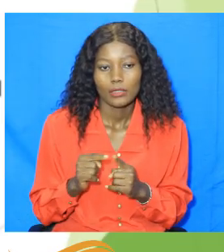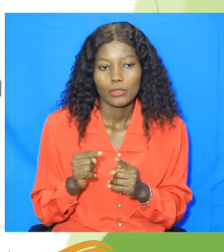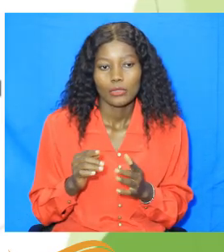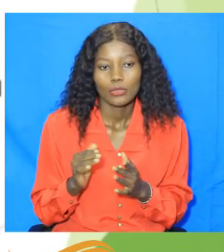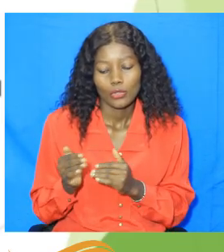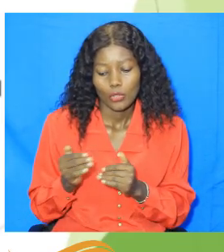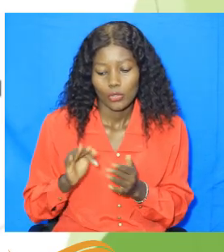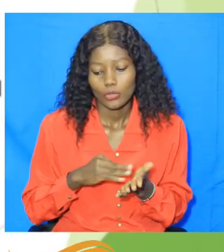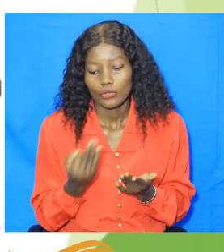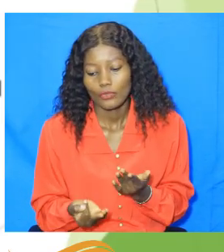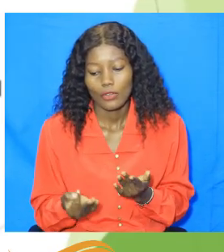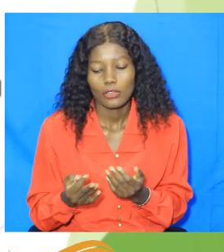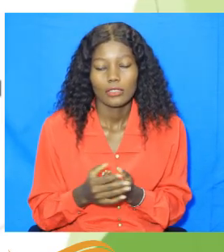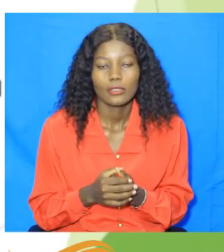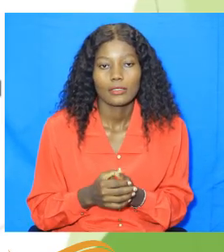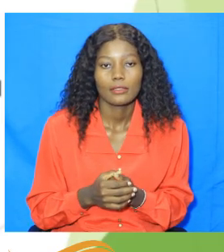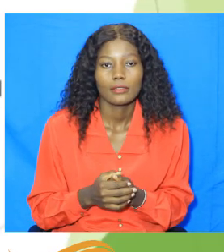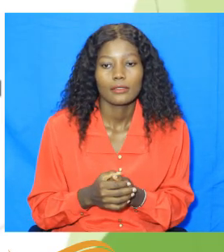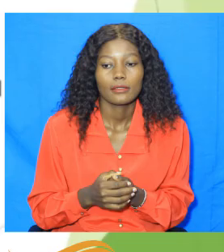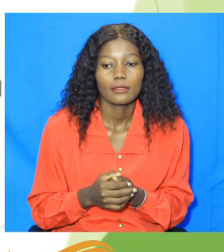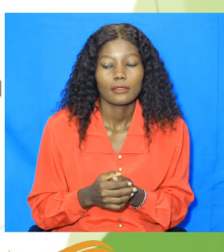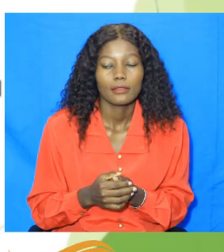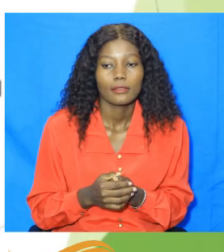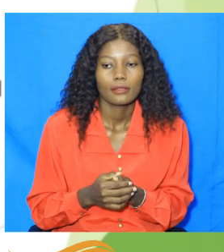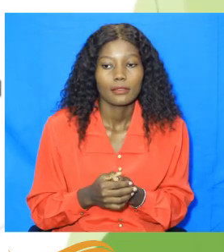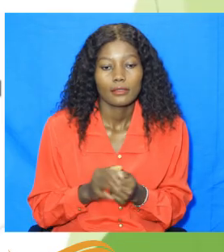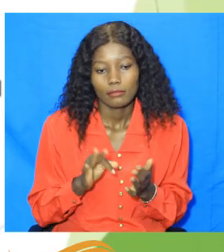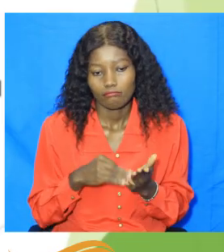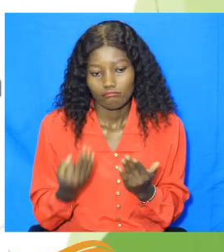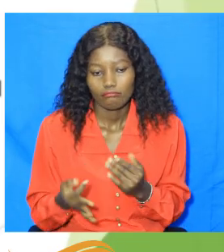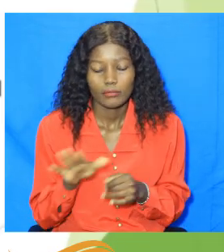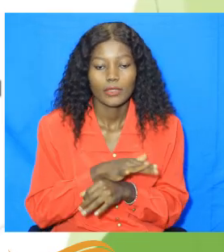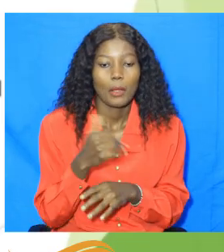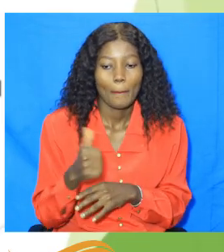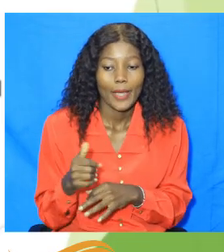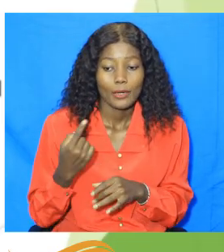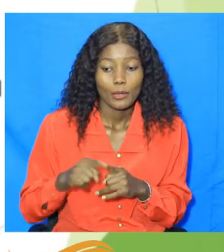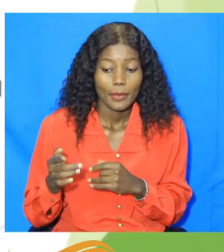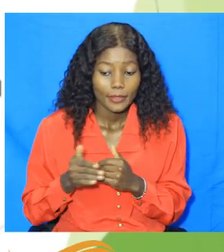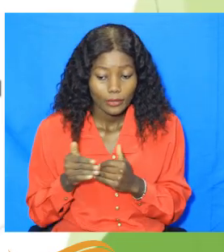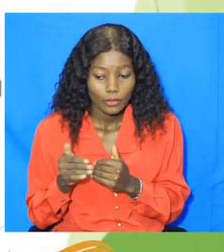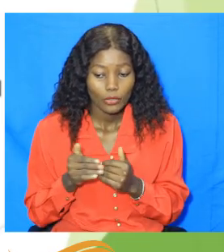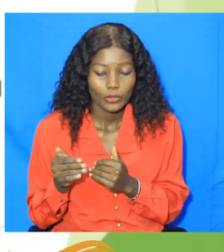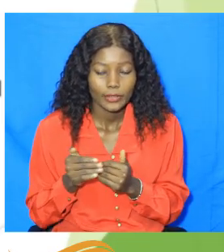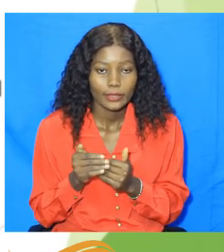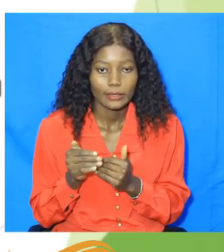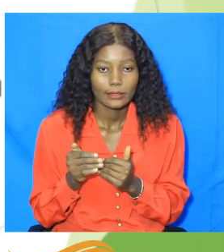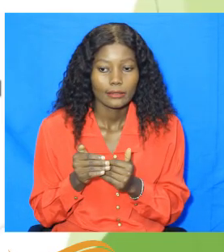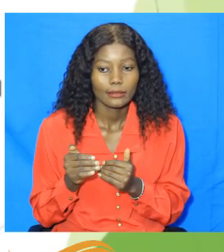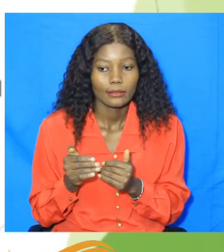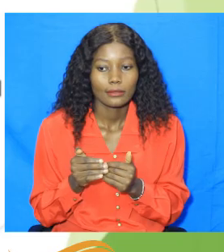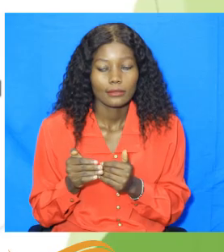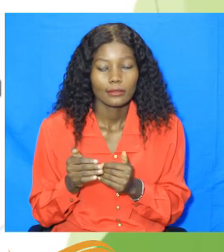falling. It's not fall. It's not fall. It has not fallen, but to an extent that